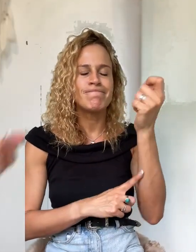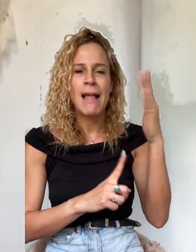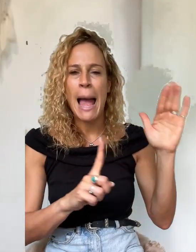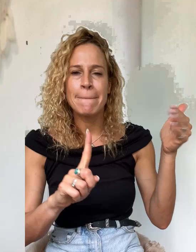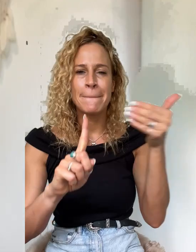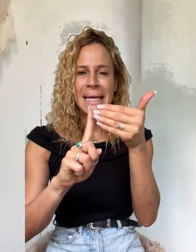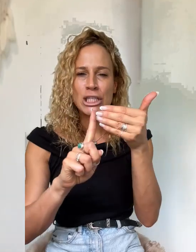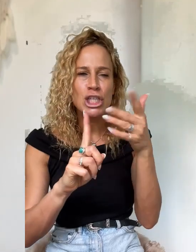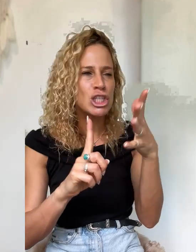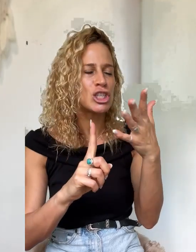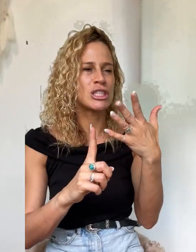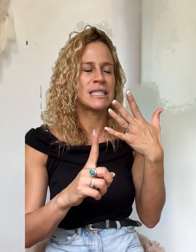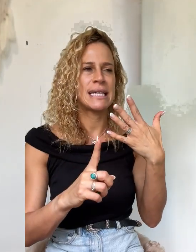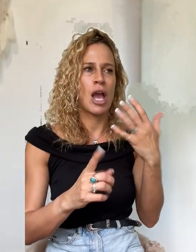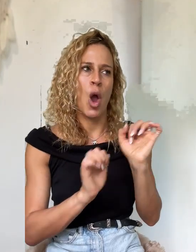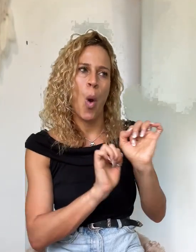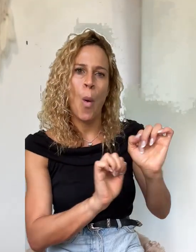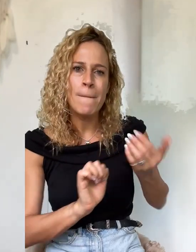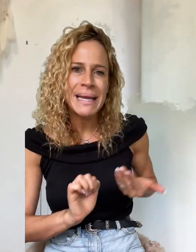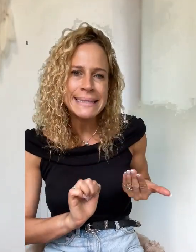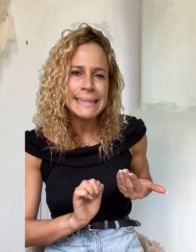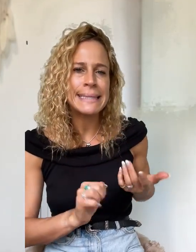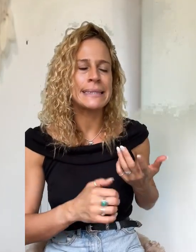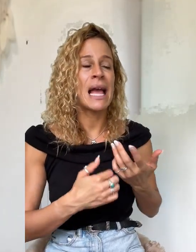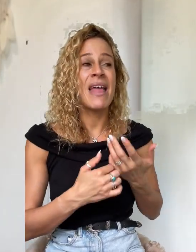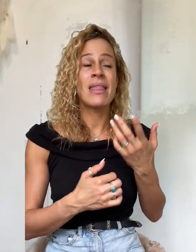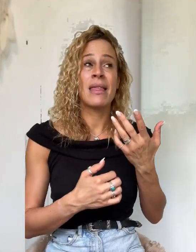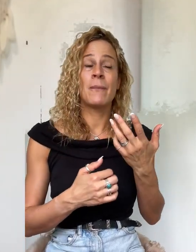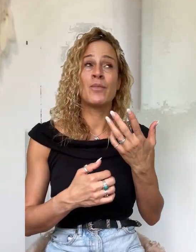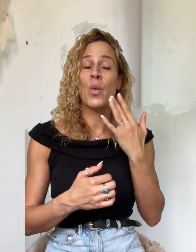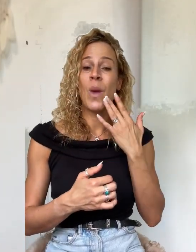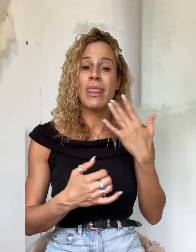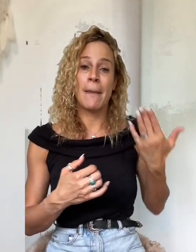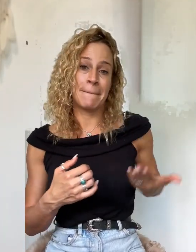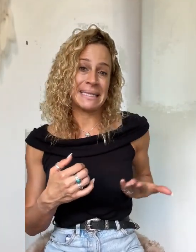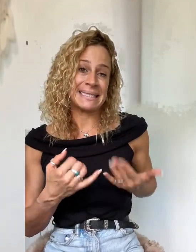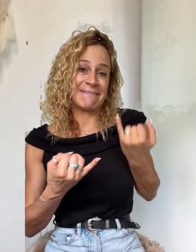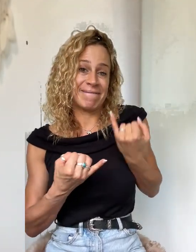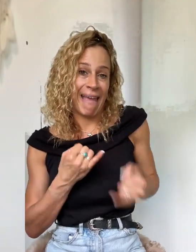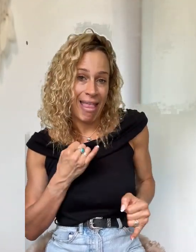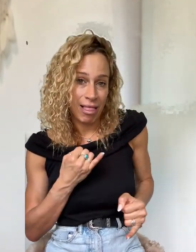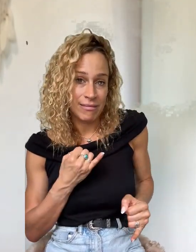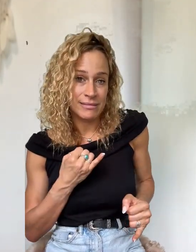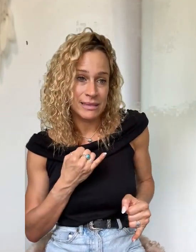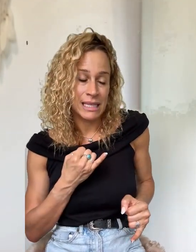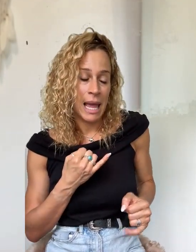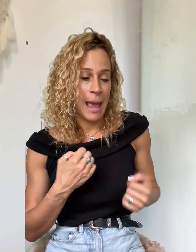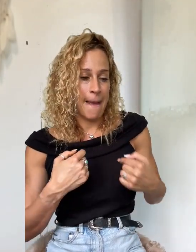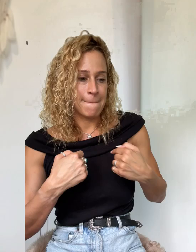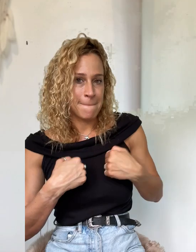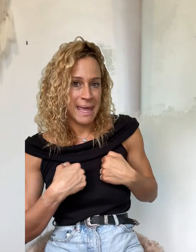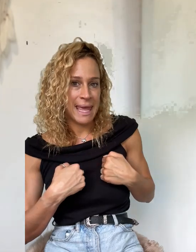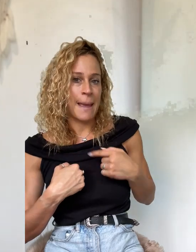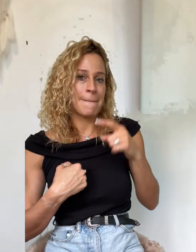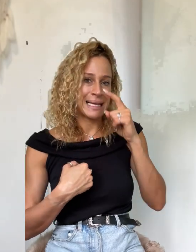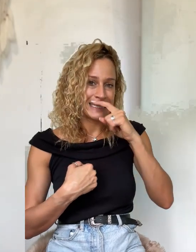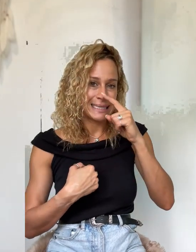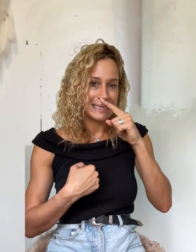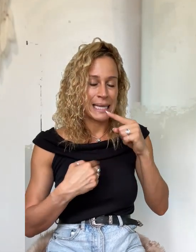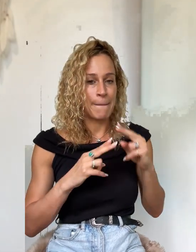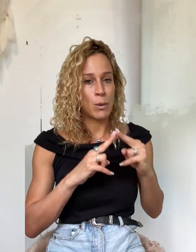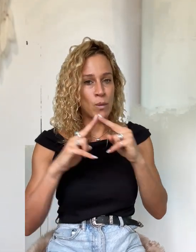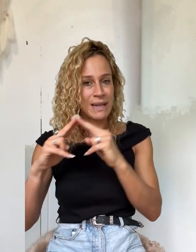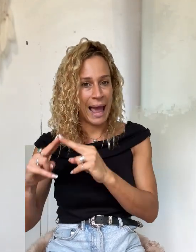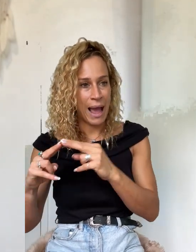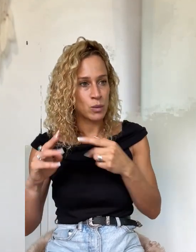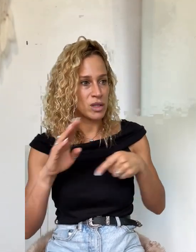was very ambitious and she never held back, and she had her own business, but that failed. And when me and my sister kind